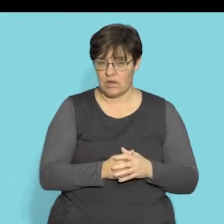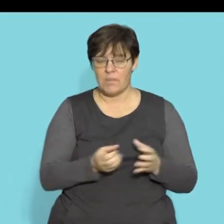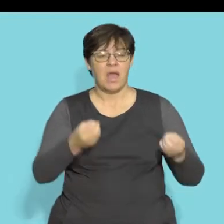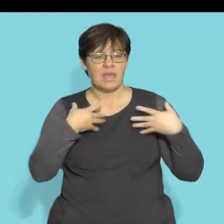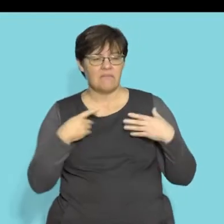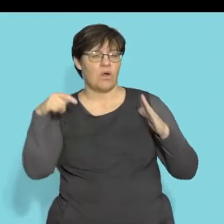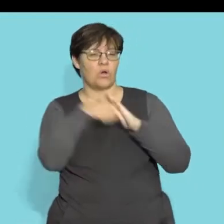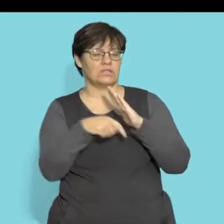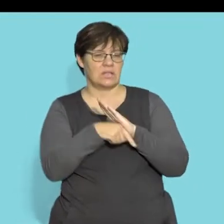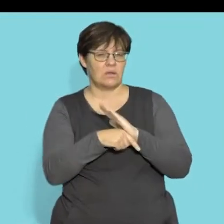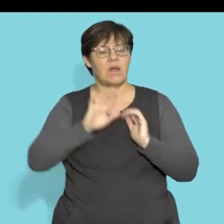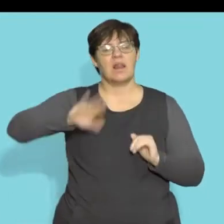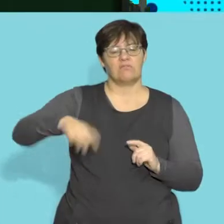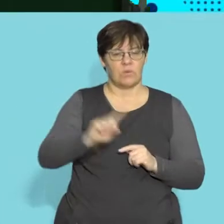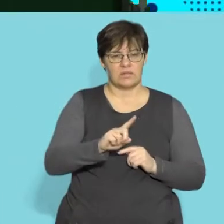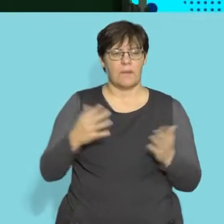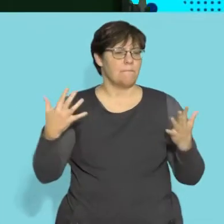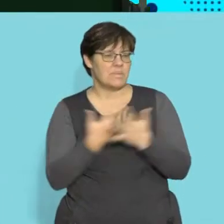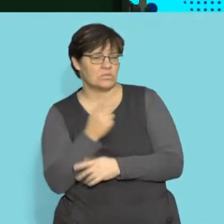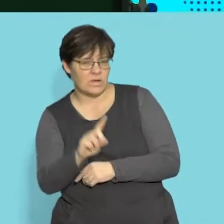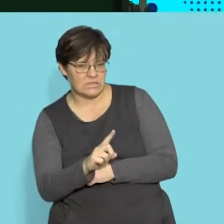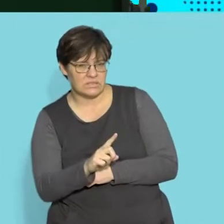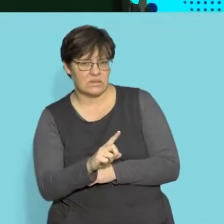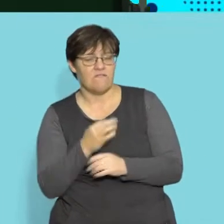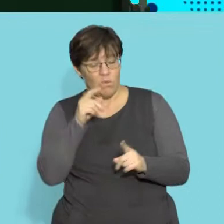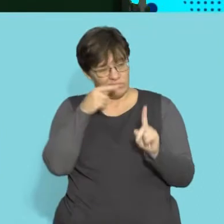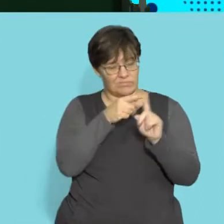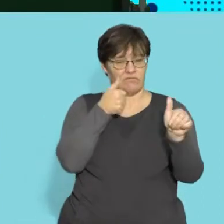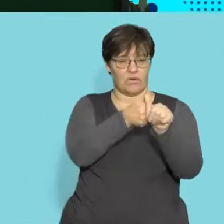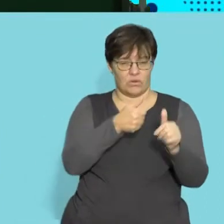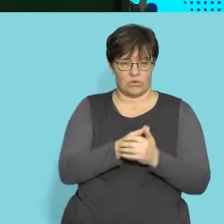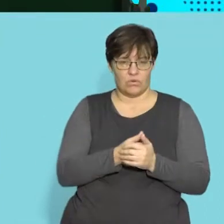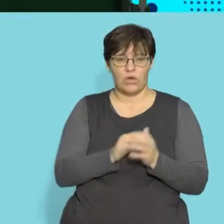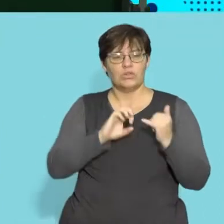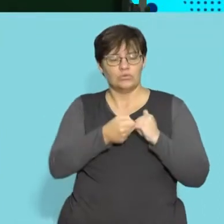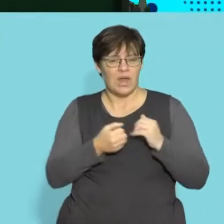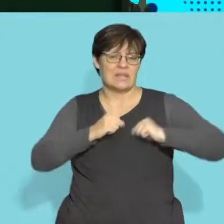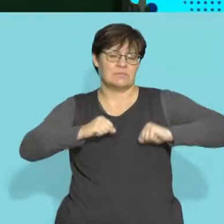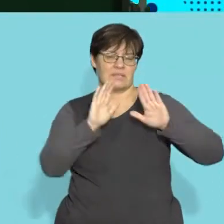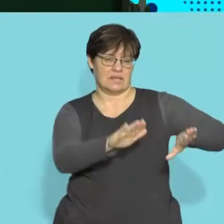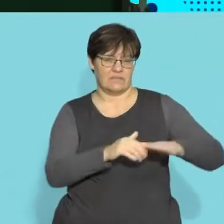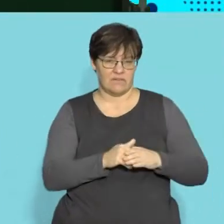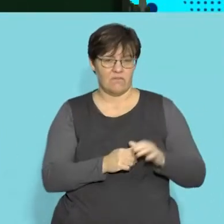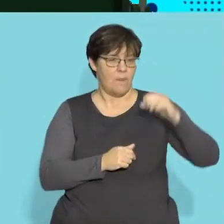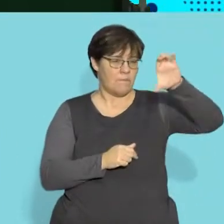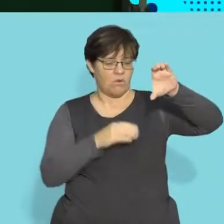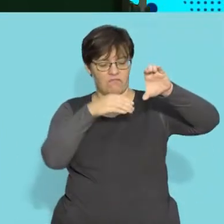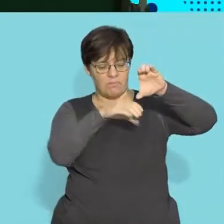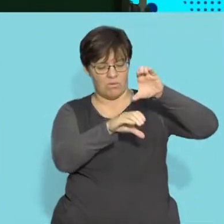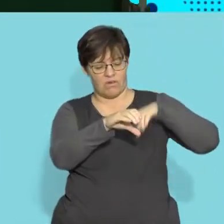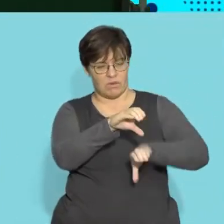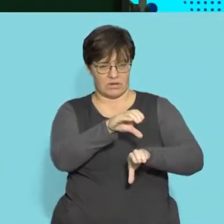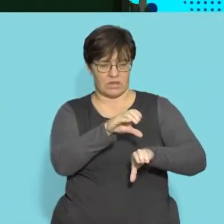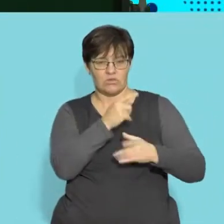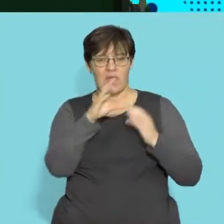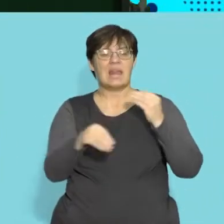it gives you a context to what you've left out, what you've missed out in terms of that. Often try and leave some space between a paragraph so that you